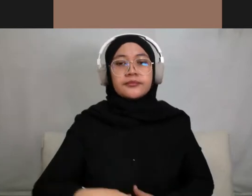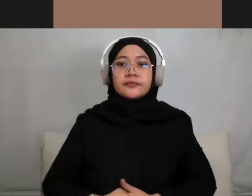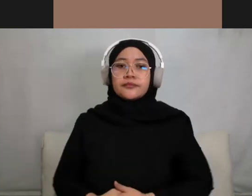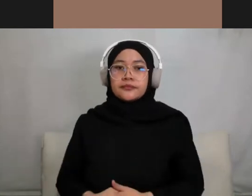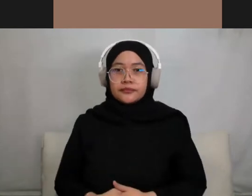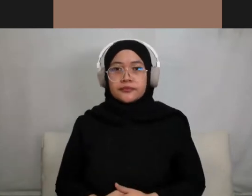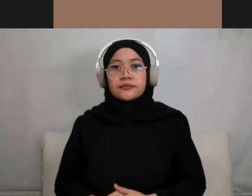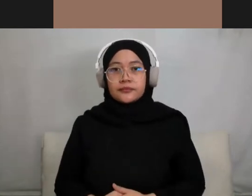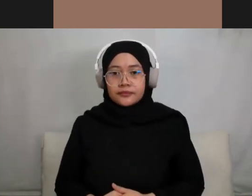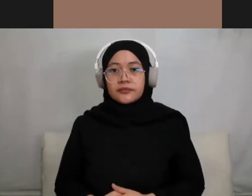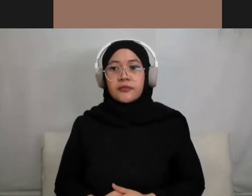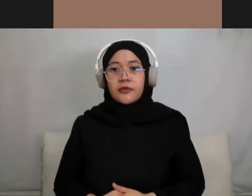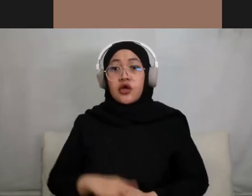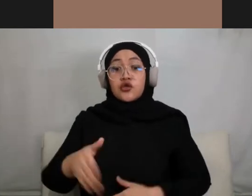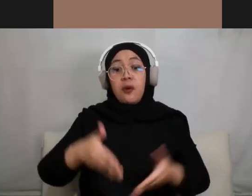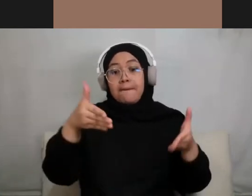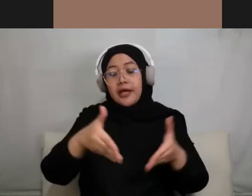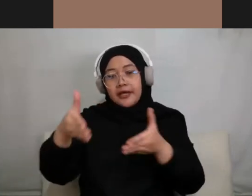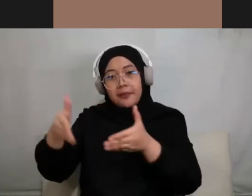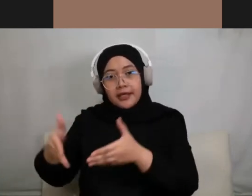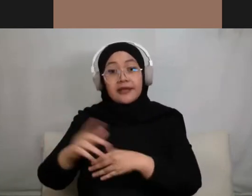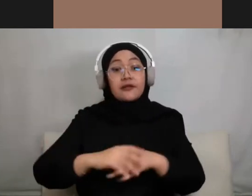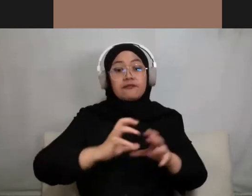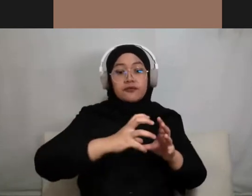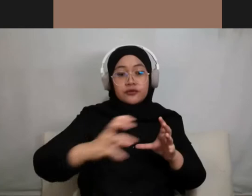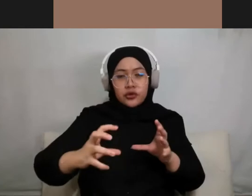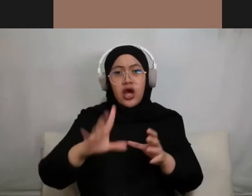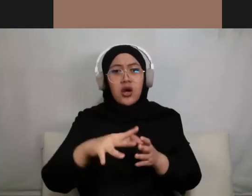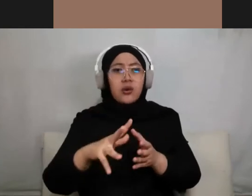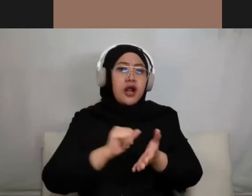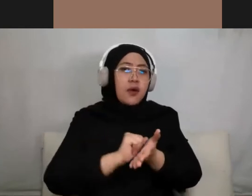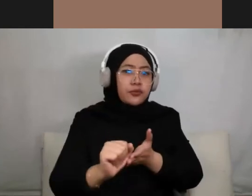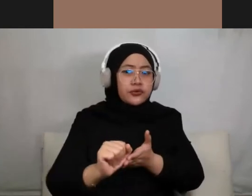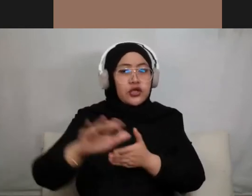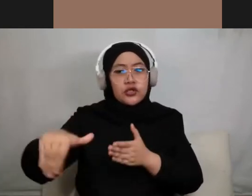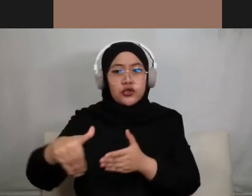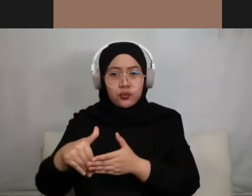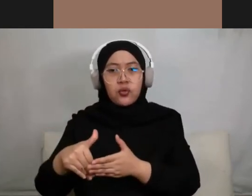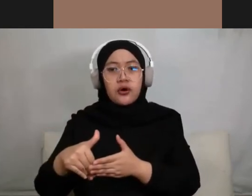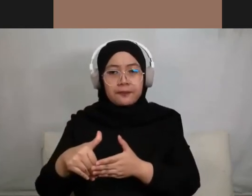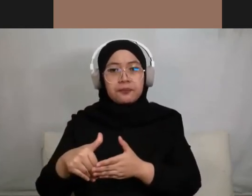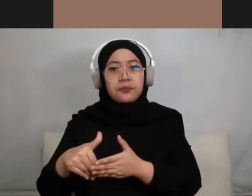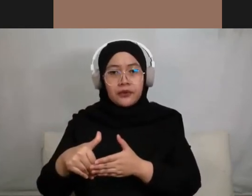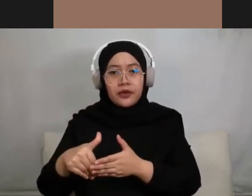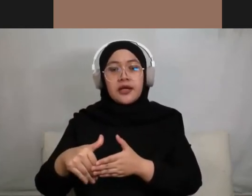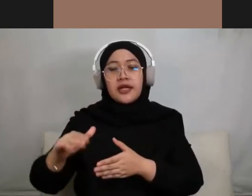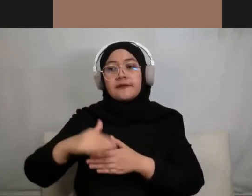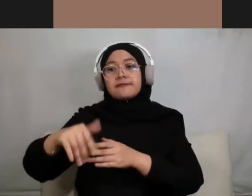So all other parts, all the mechanical parts have gone. Only the mechanical regular maintenance for the mechanical